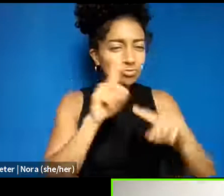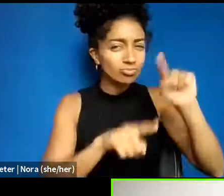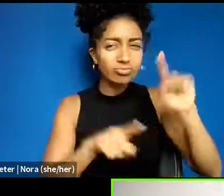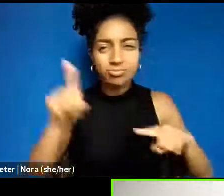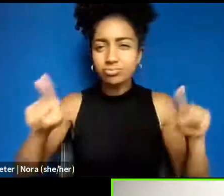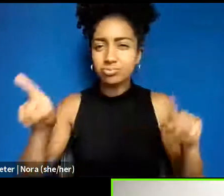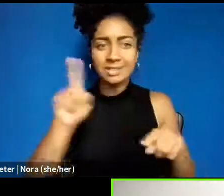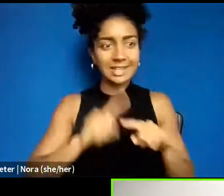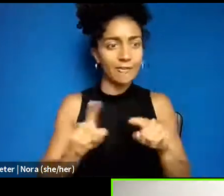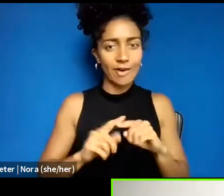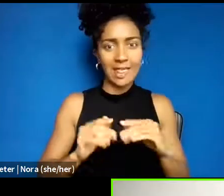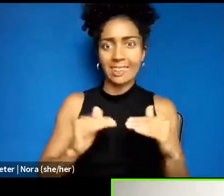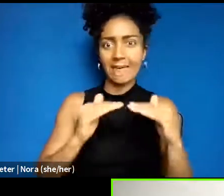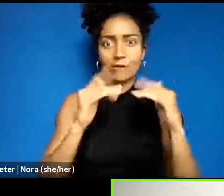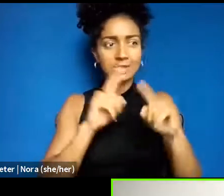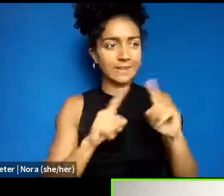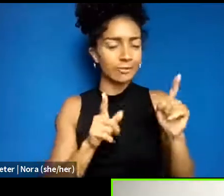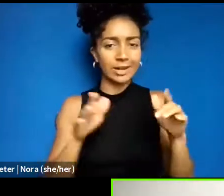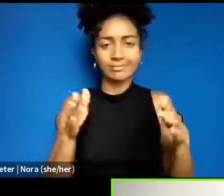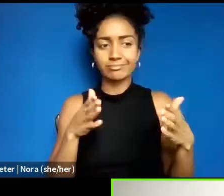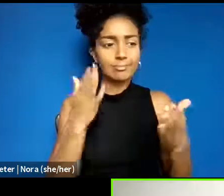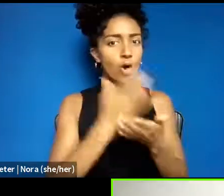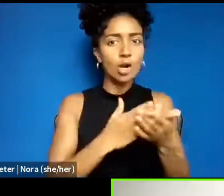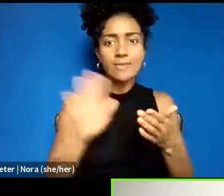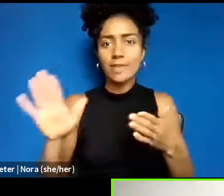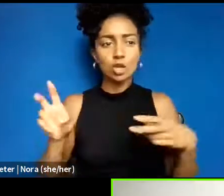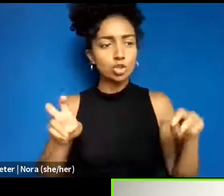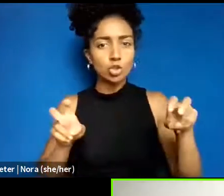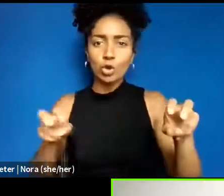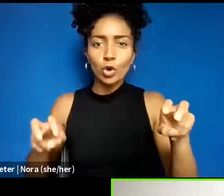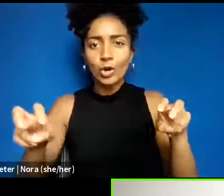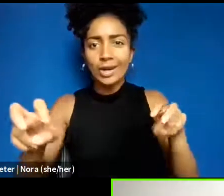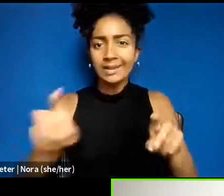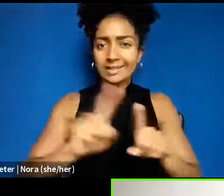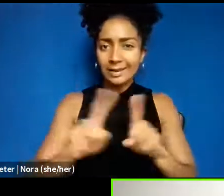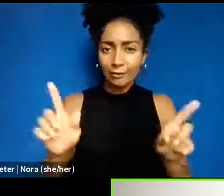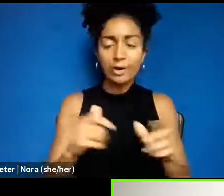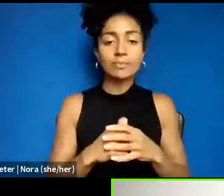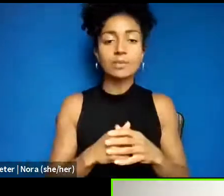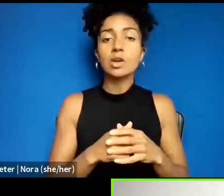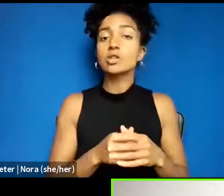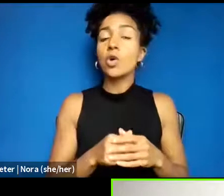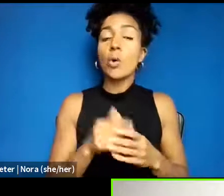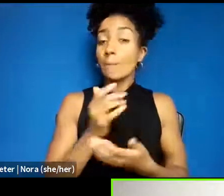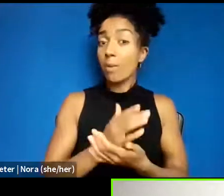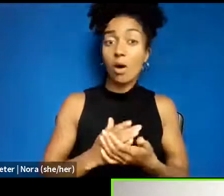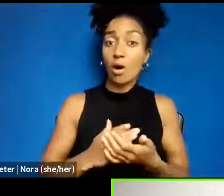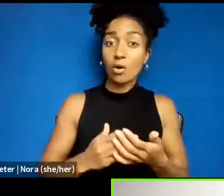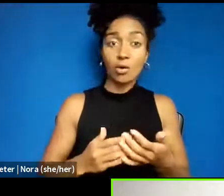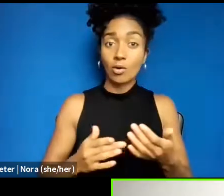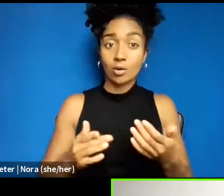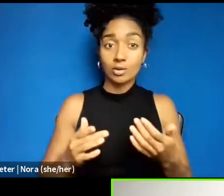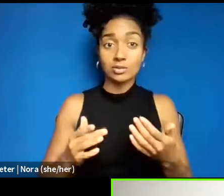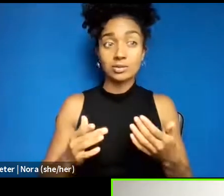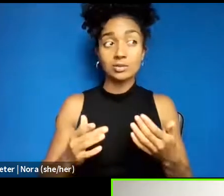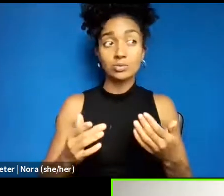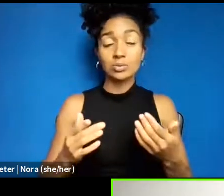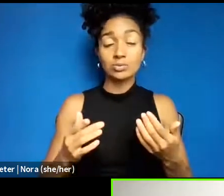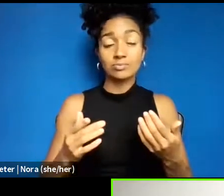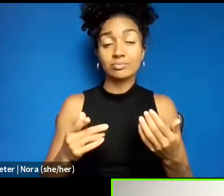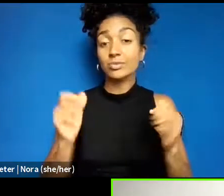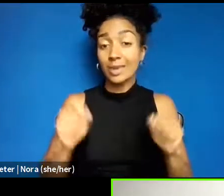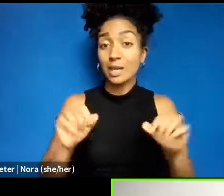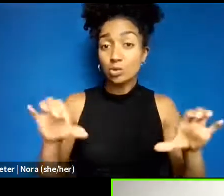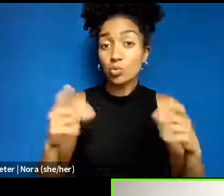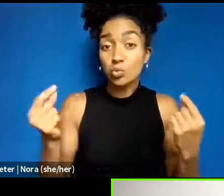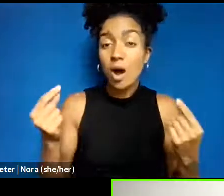it is kind of setting a tone and example around these are the things that are happening, and these are the